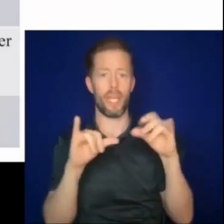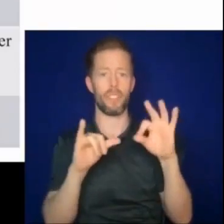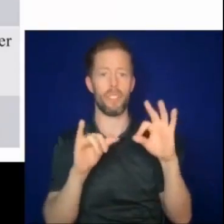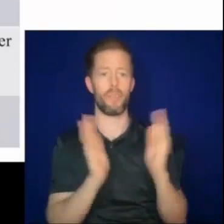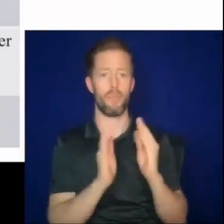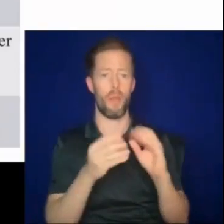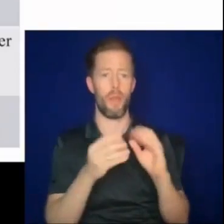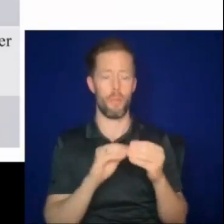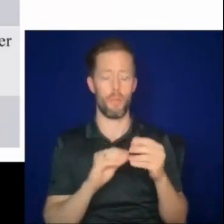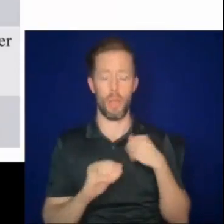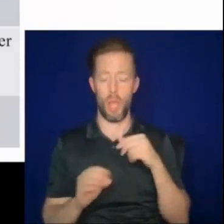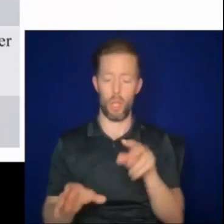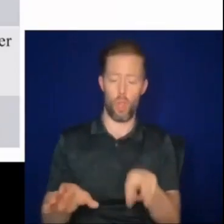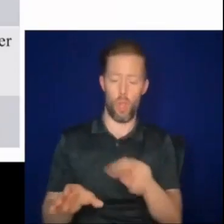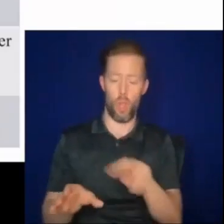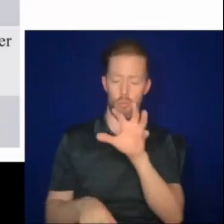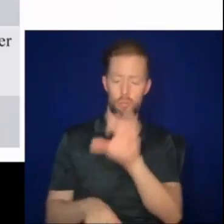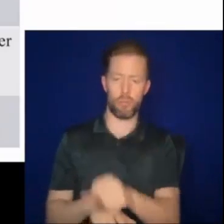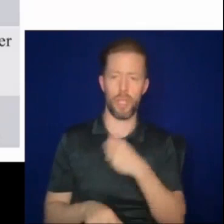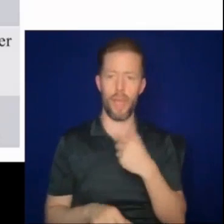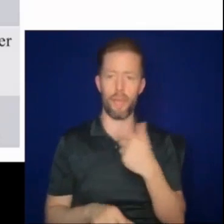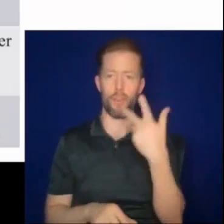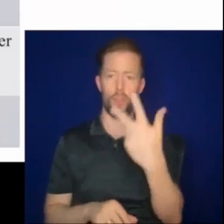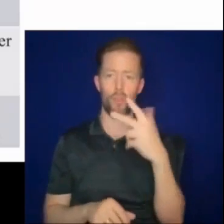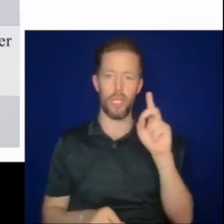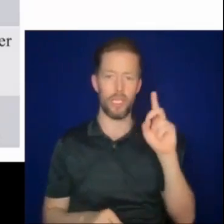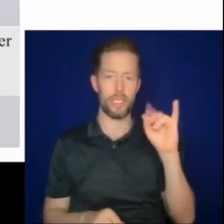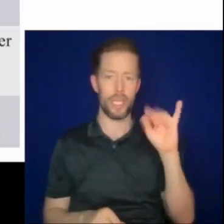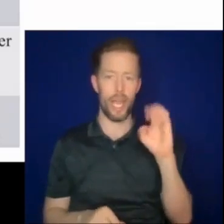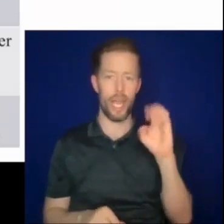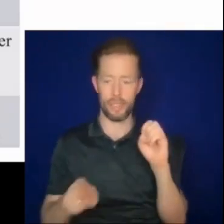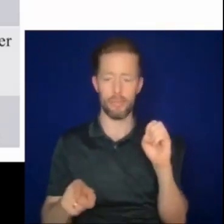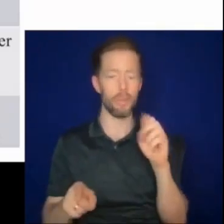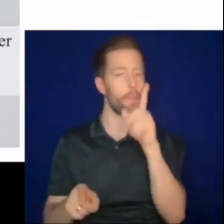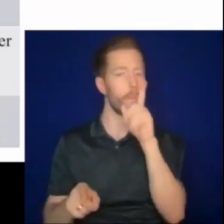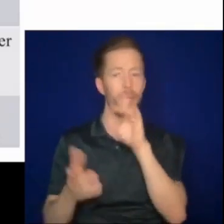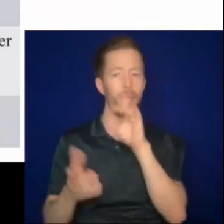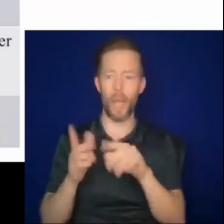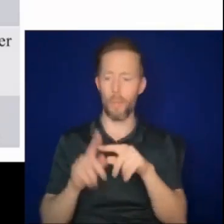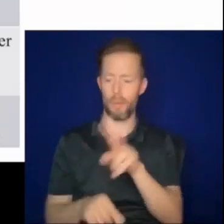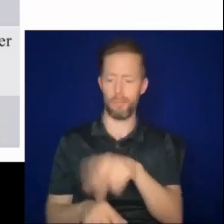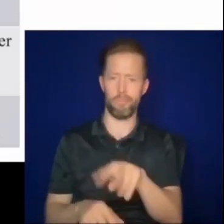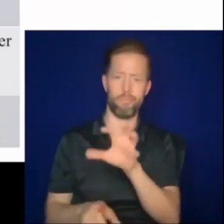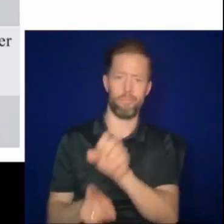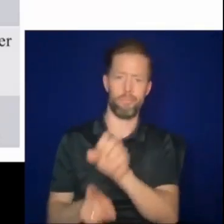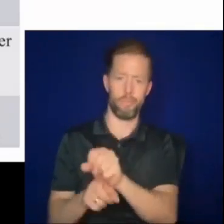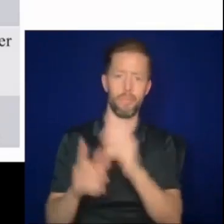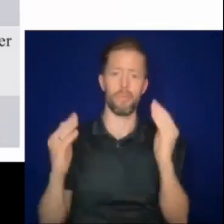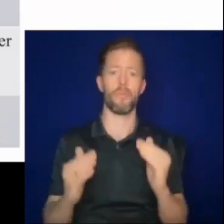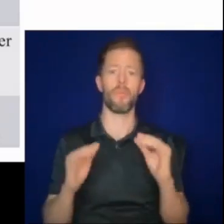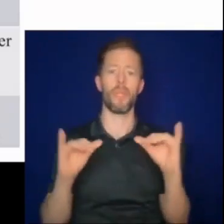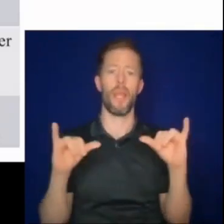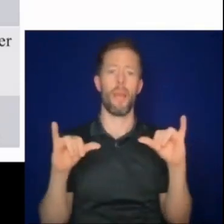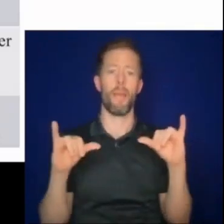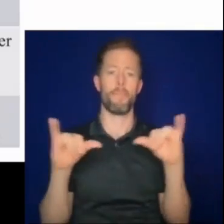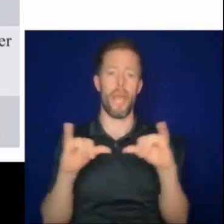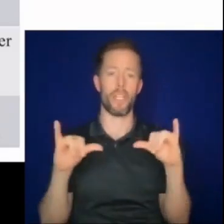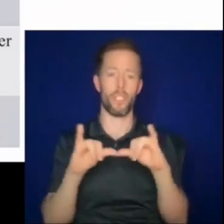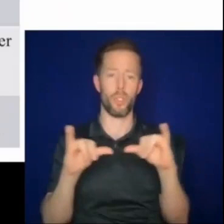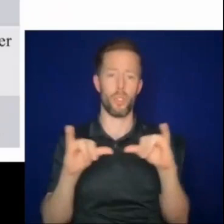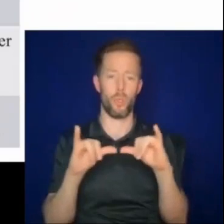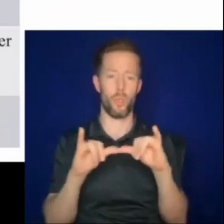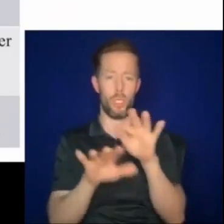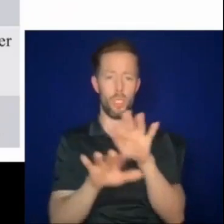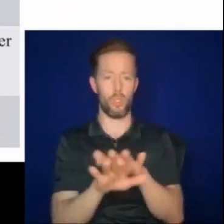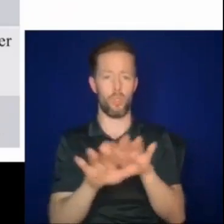and you know there's 3 without counting that there's 3. Our preschoolers need to be able to do that as well. Magnitude discrimination is